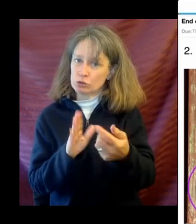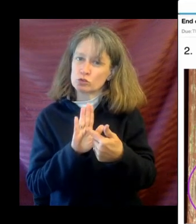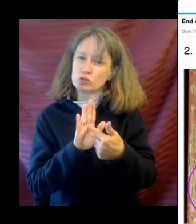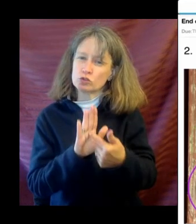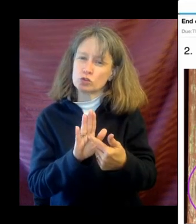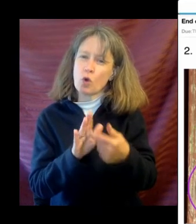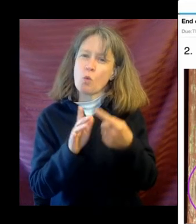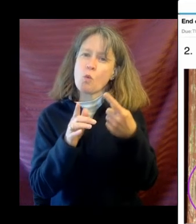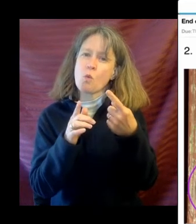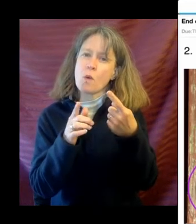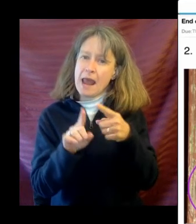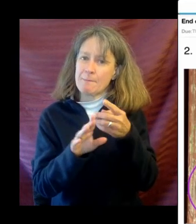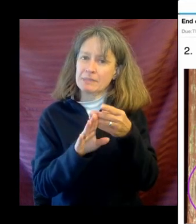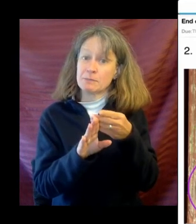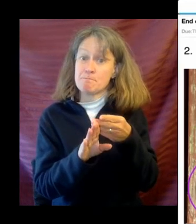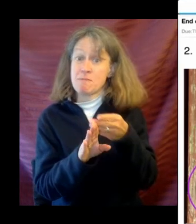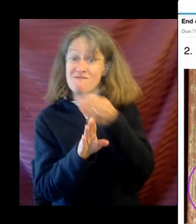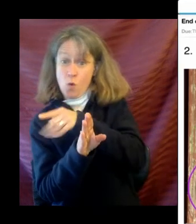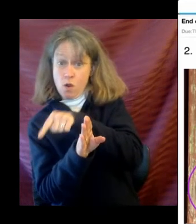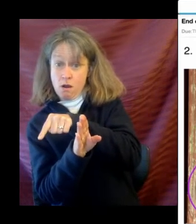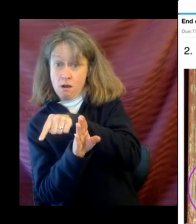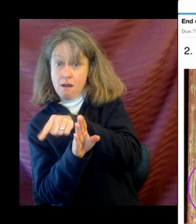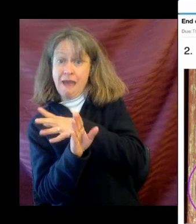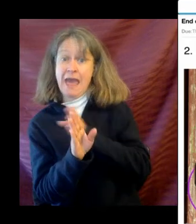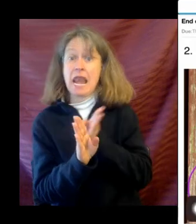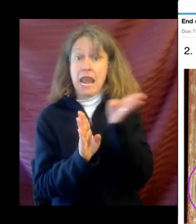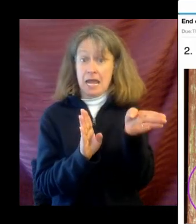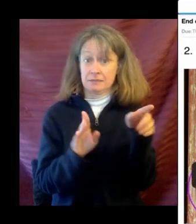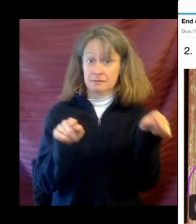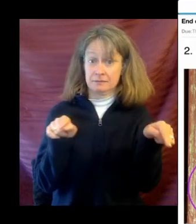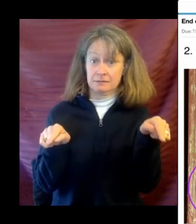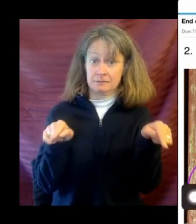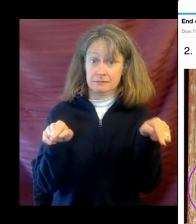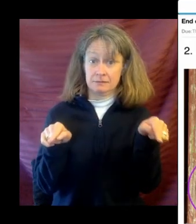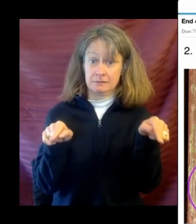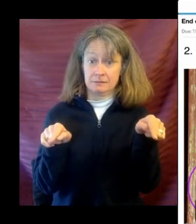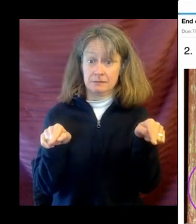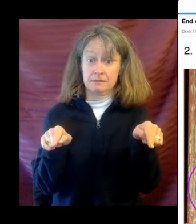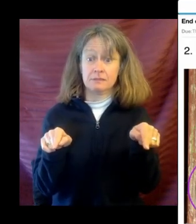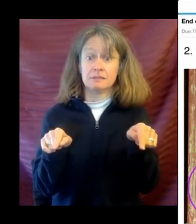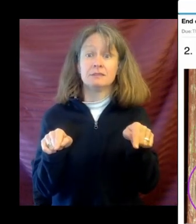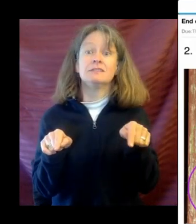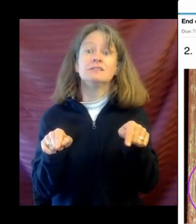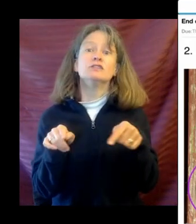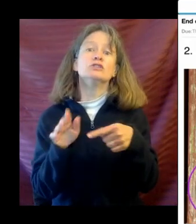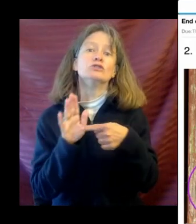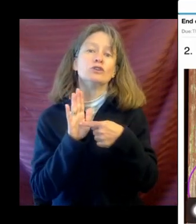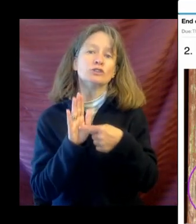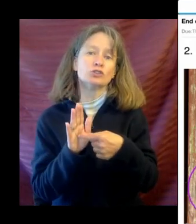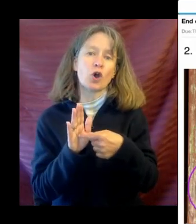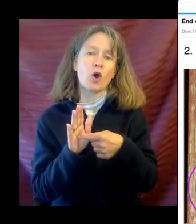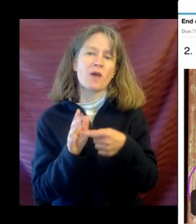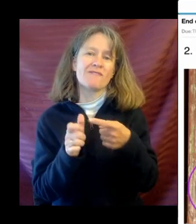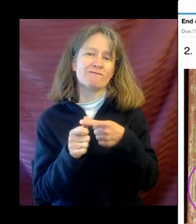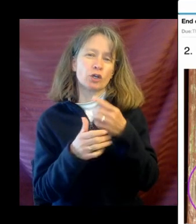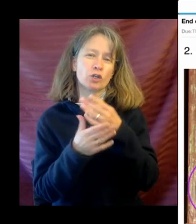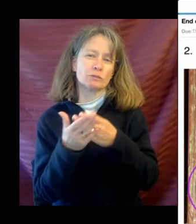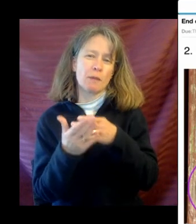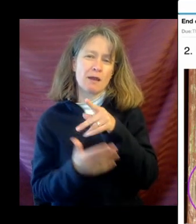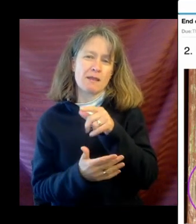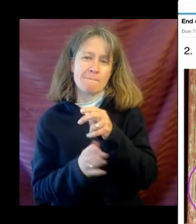comes before and next. So you need to show us the first part of the